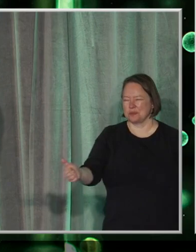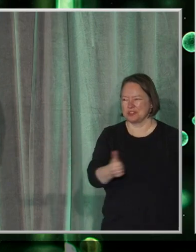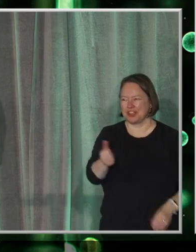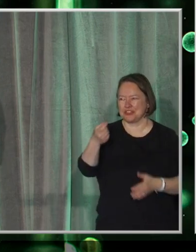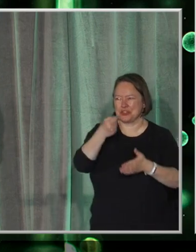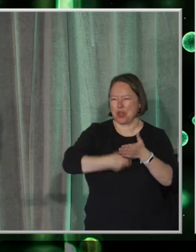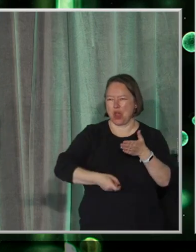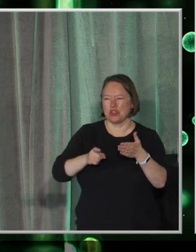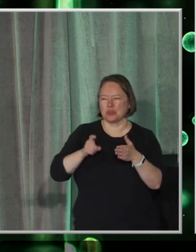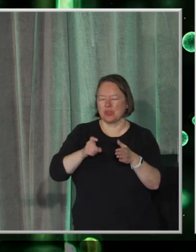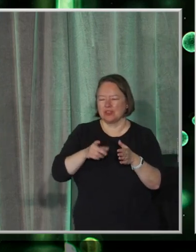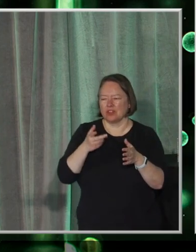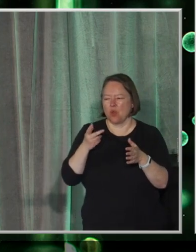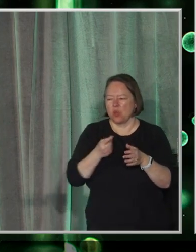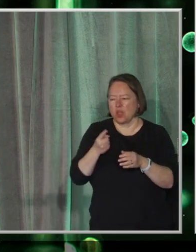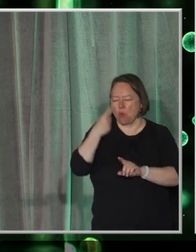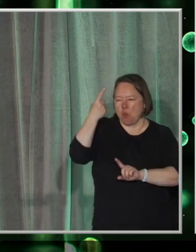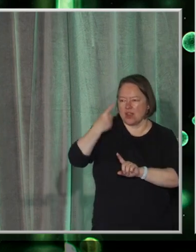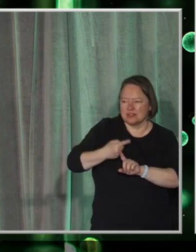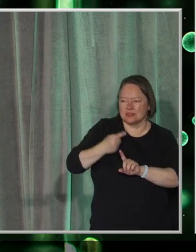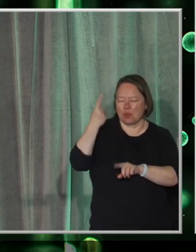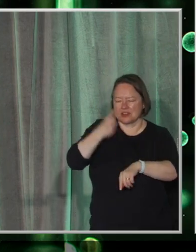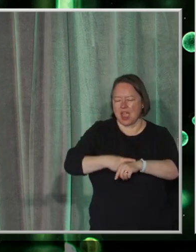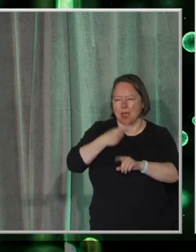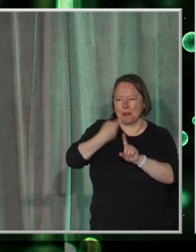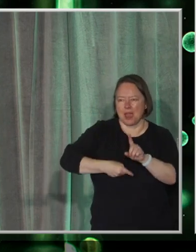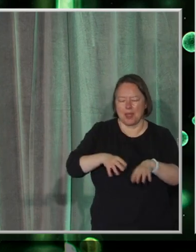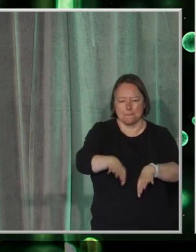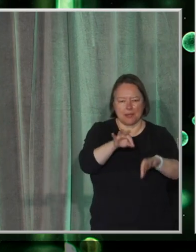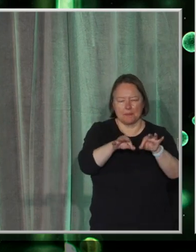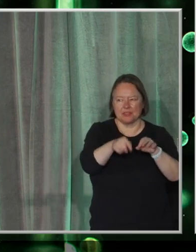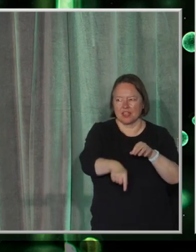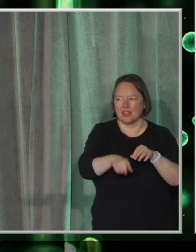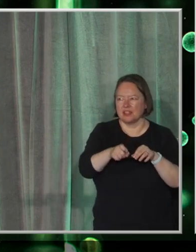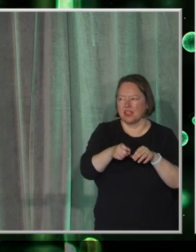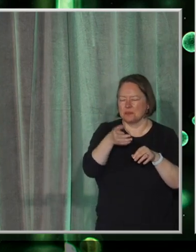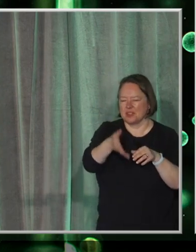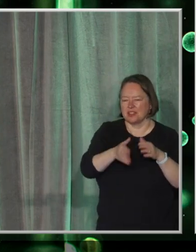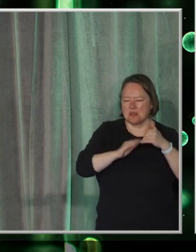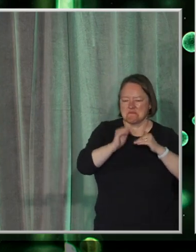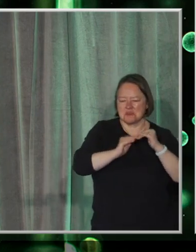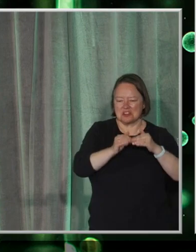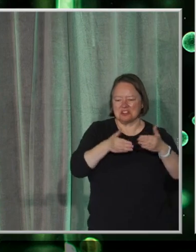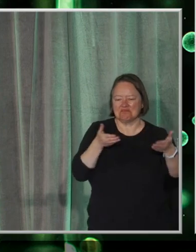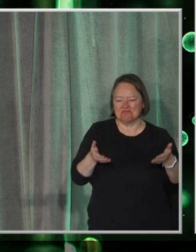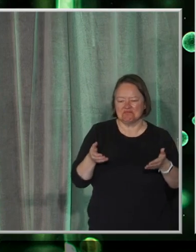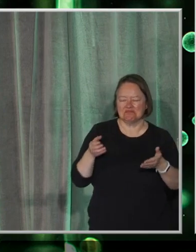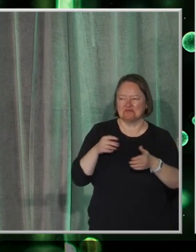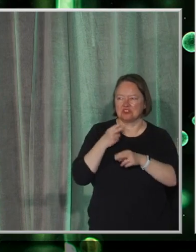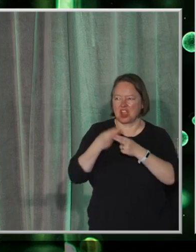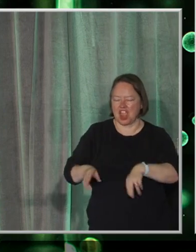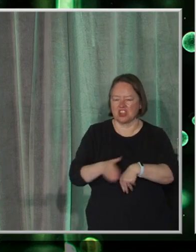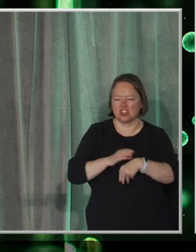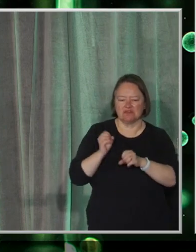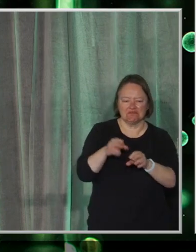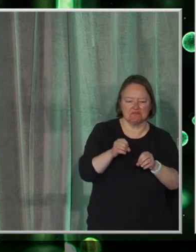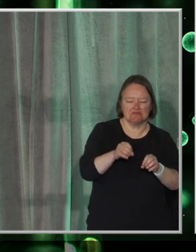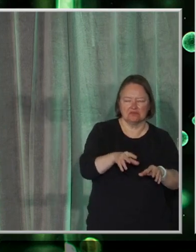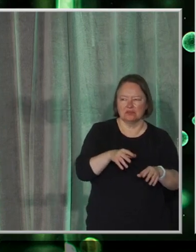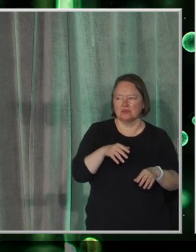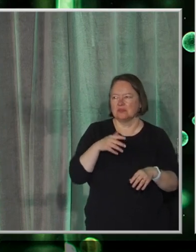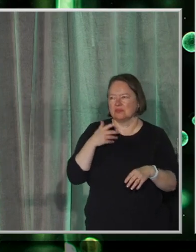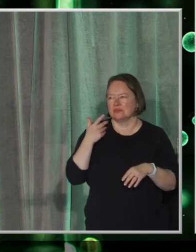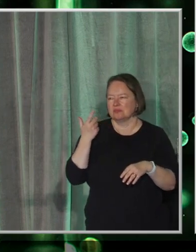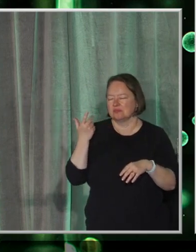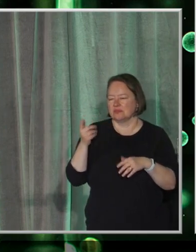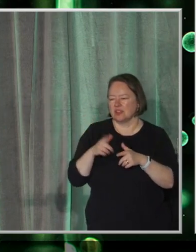Like, we have to go there and only once a month to go and pick them up. They have to build that facility to put them in, so they don't have to face those costs of paying